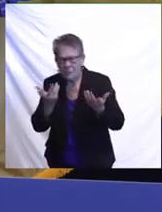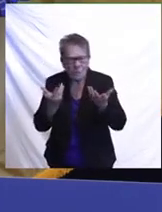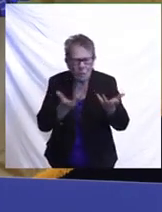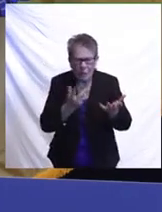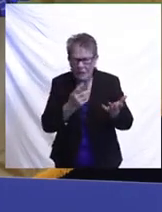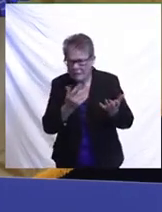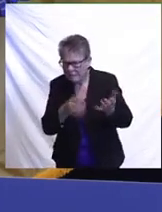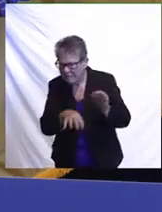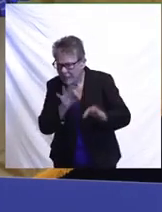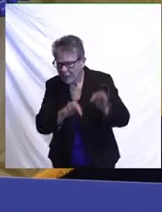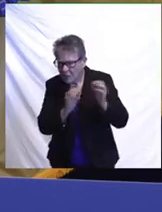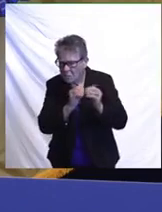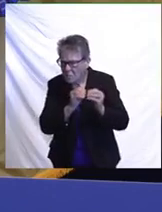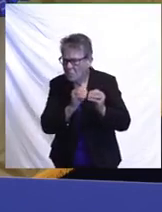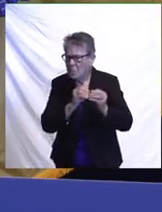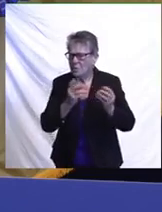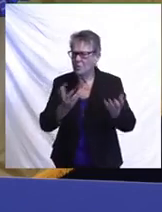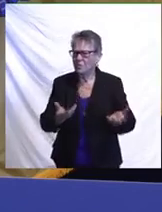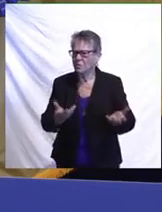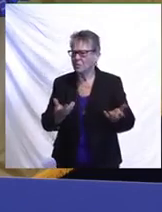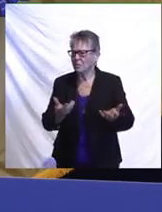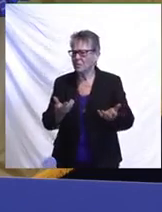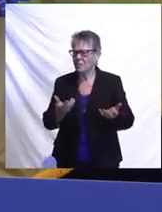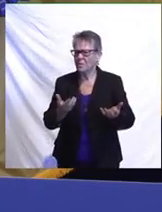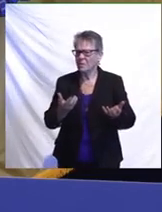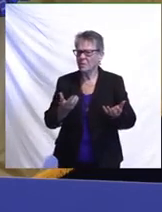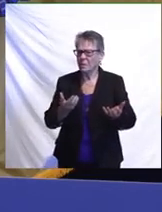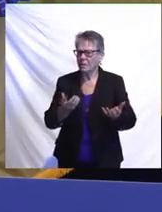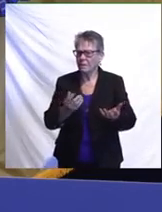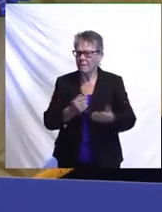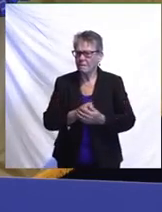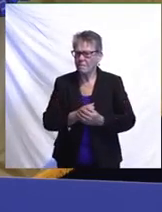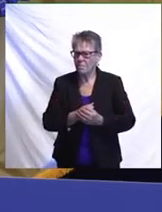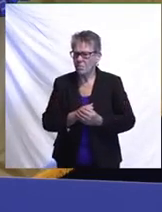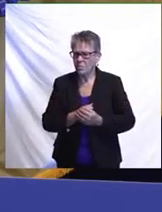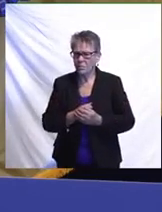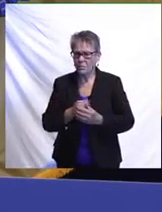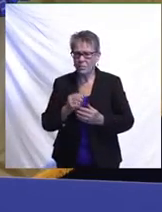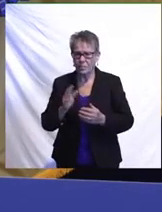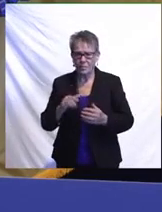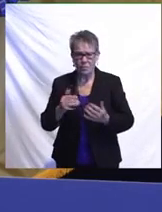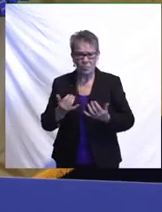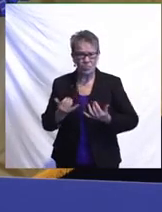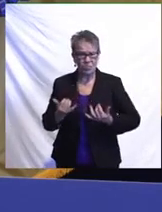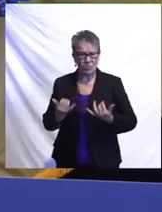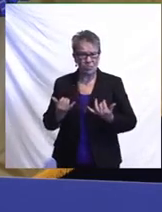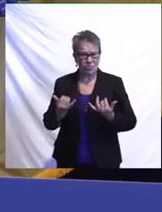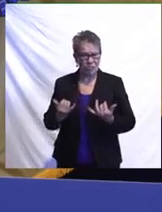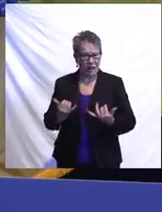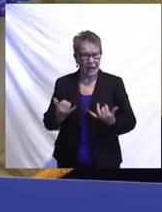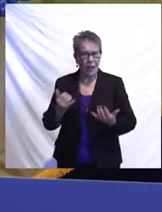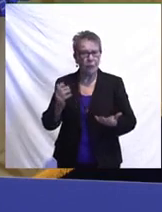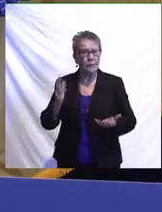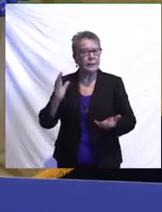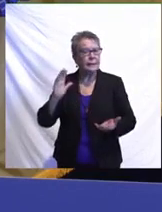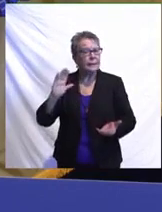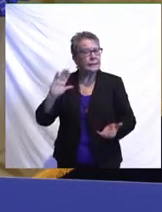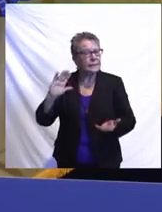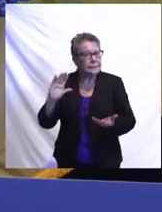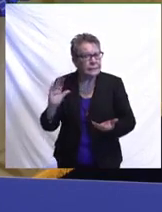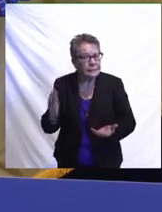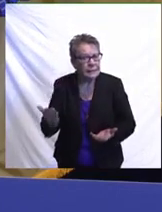that, the data that South Africa is providing right now suggests that there might be less hospitalizations. That might be good news. But